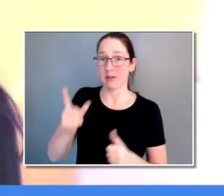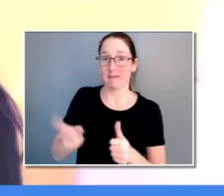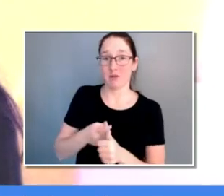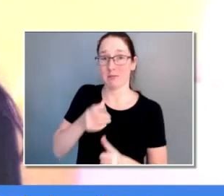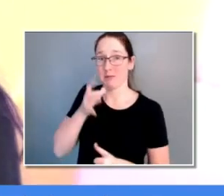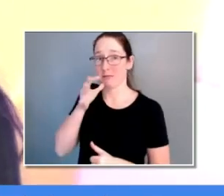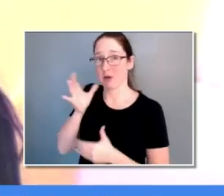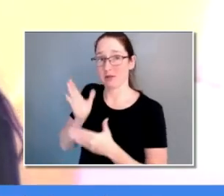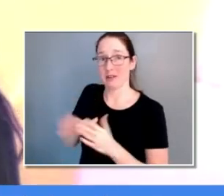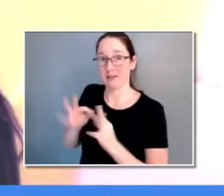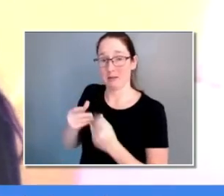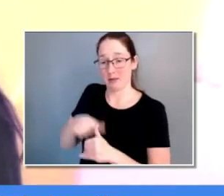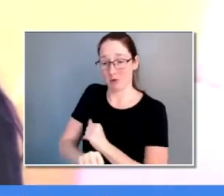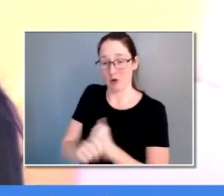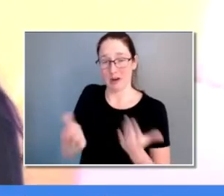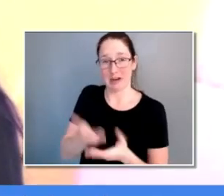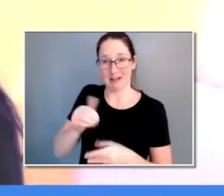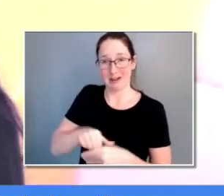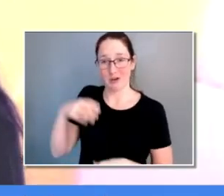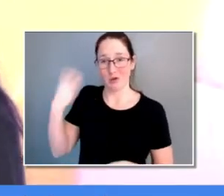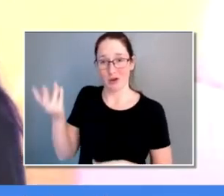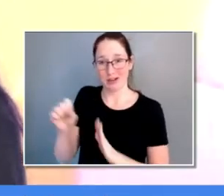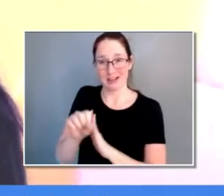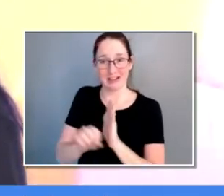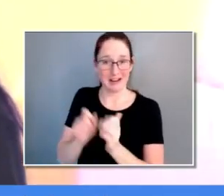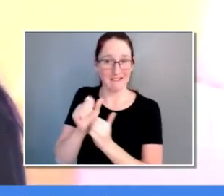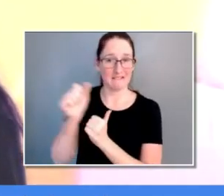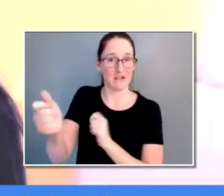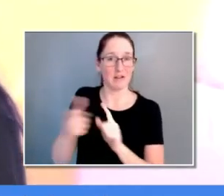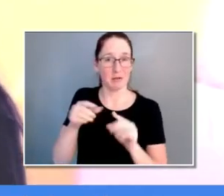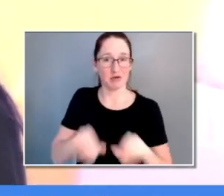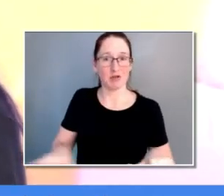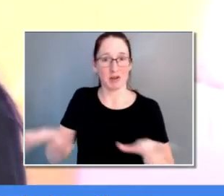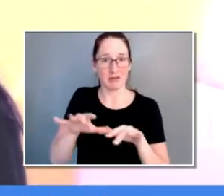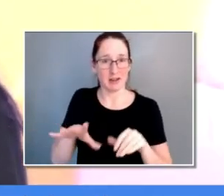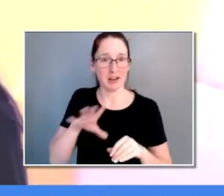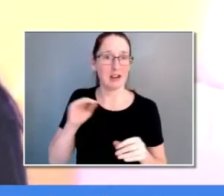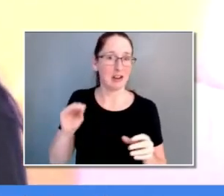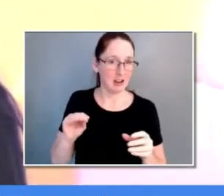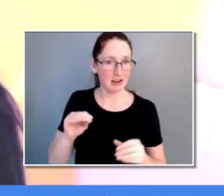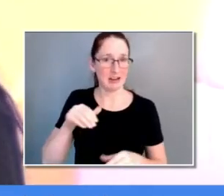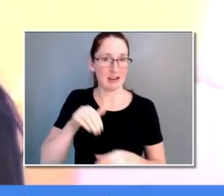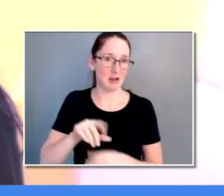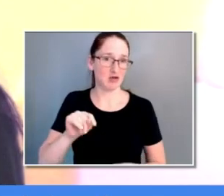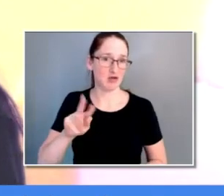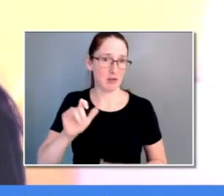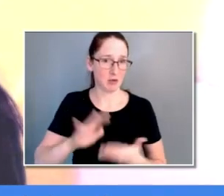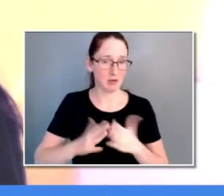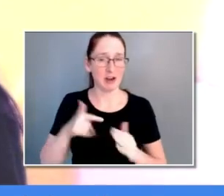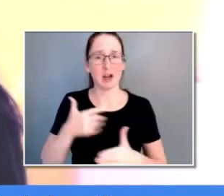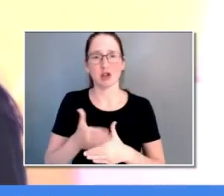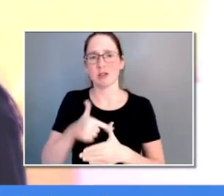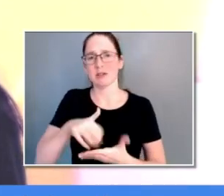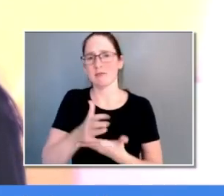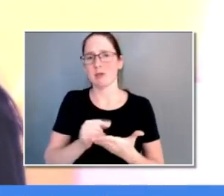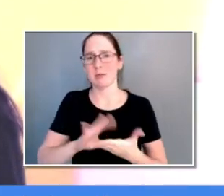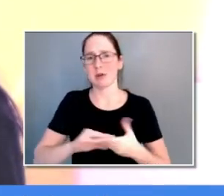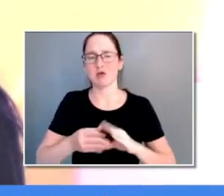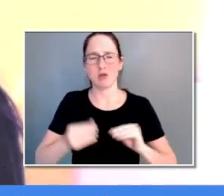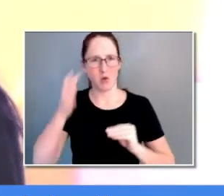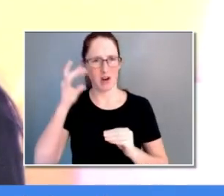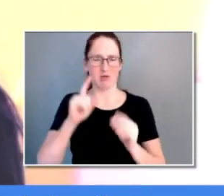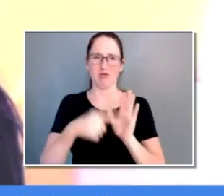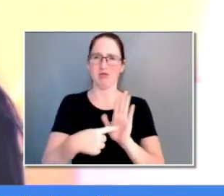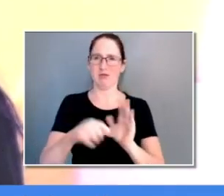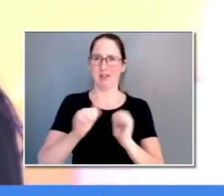my family to be born here in Washington State, far from our tribal lands in our Turtle Mountain community. I share this part of my story to highlight how